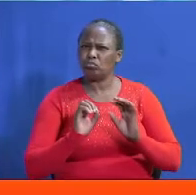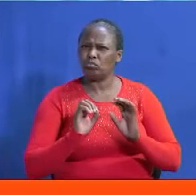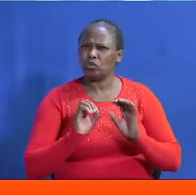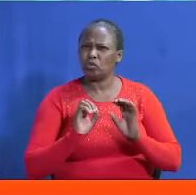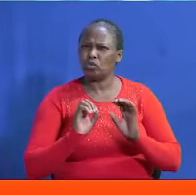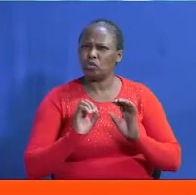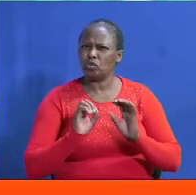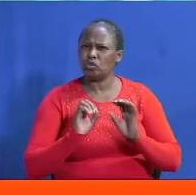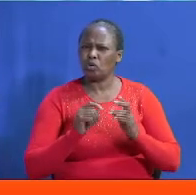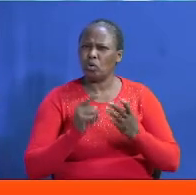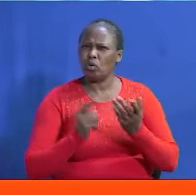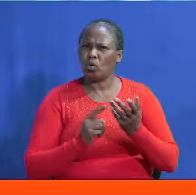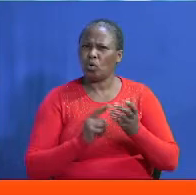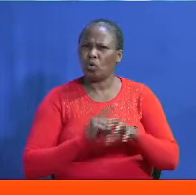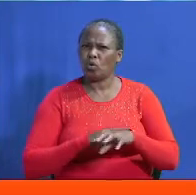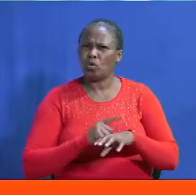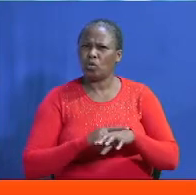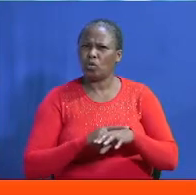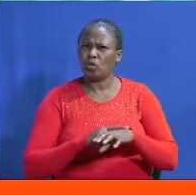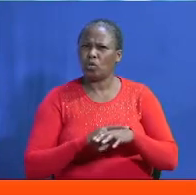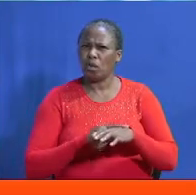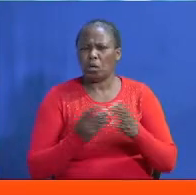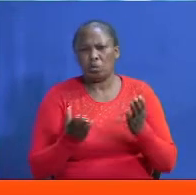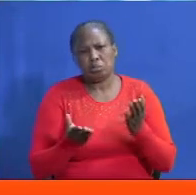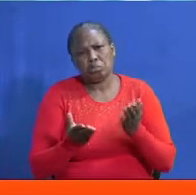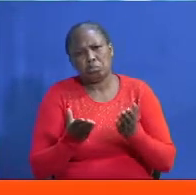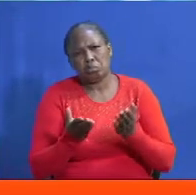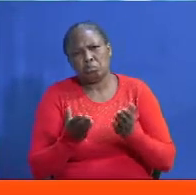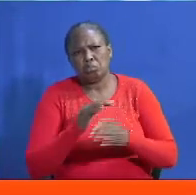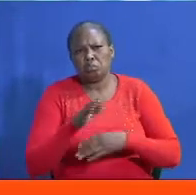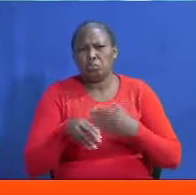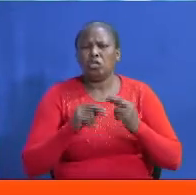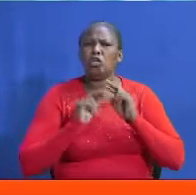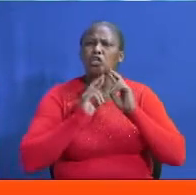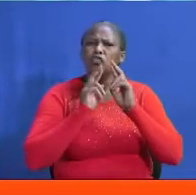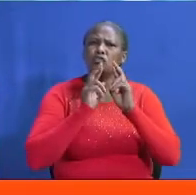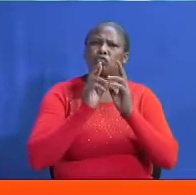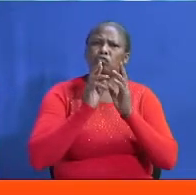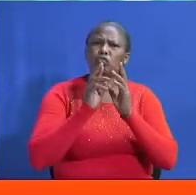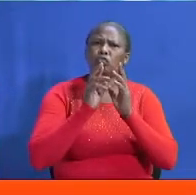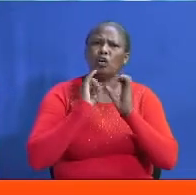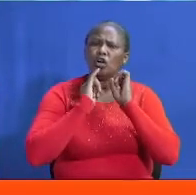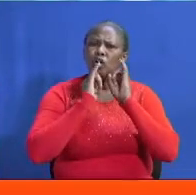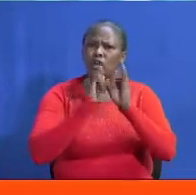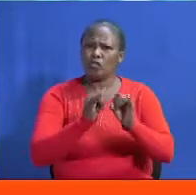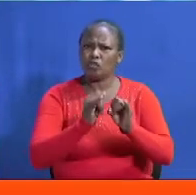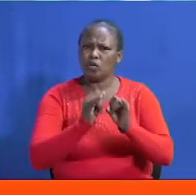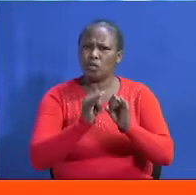transactions and things and information like your data balance is stored in all the computers that are connected to that network. Right. So